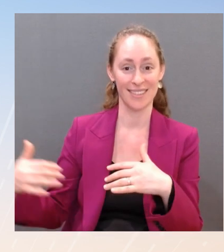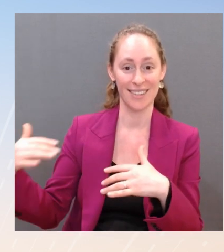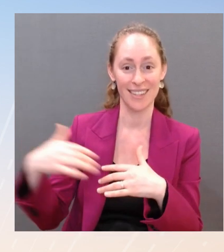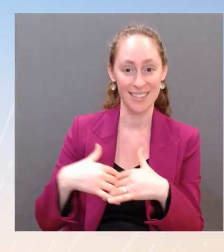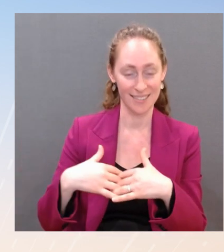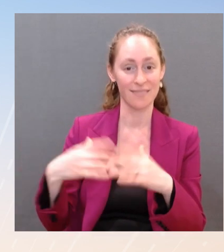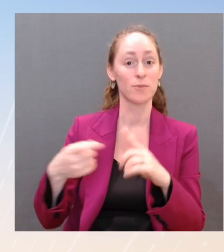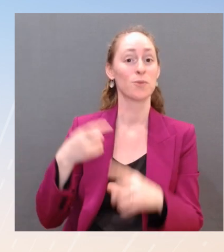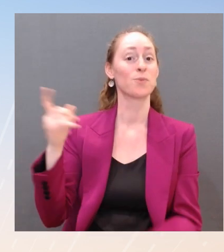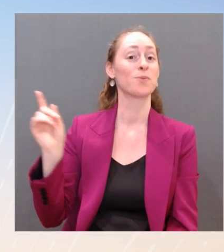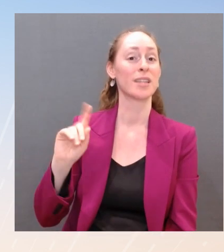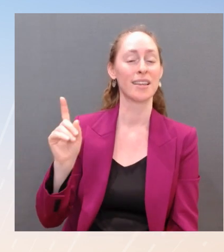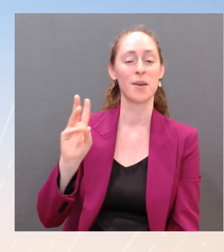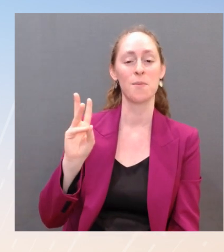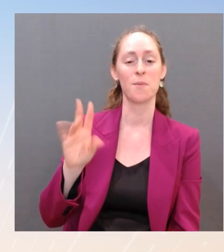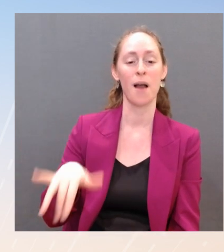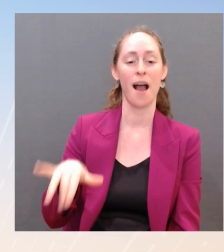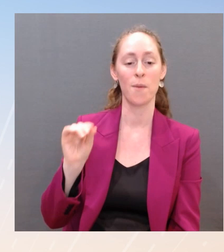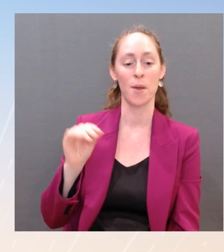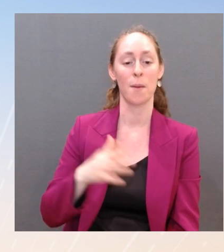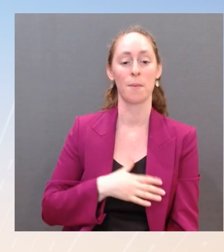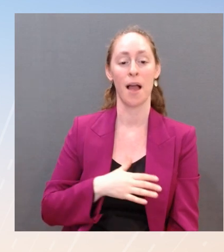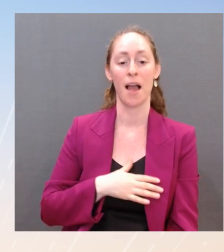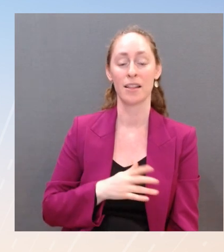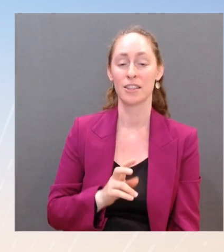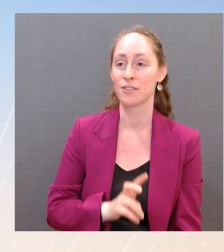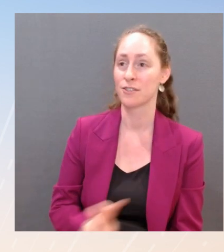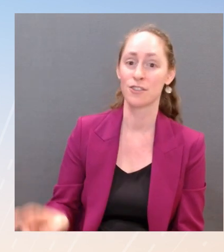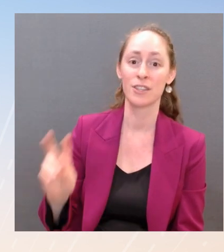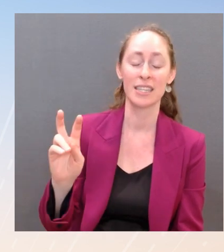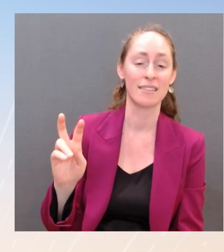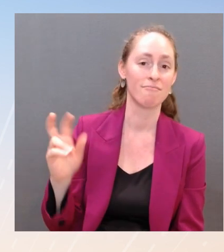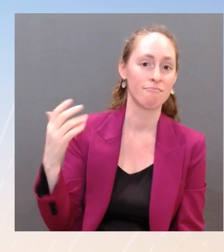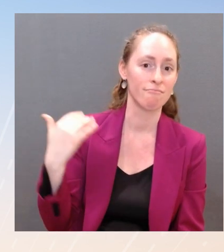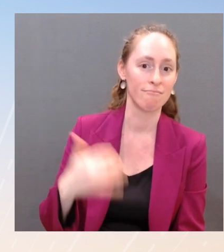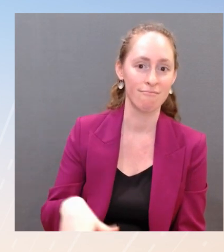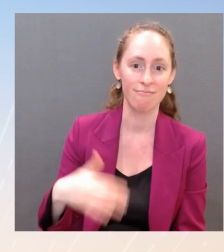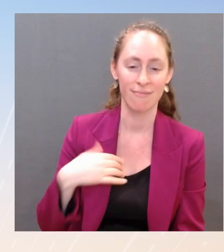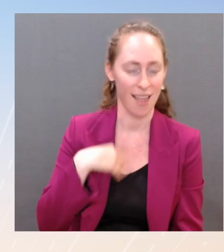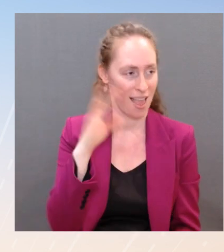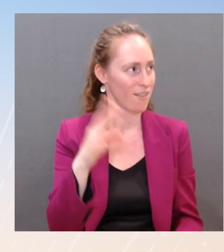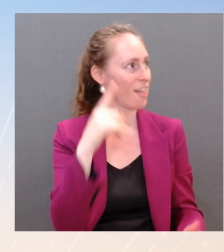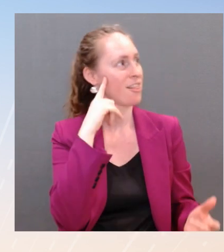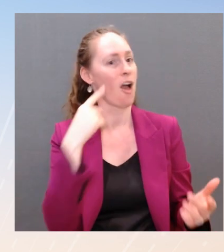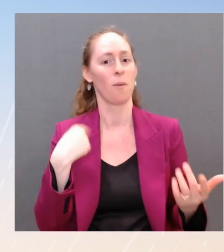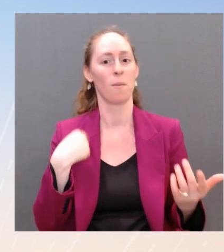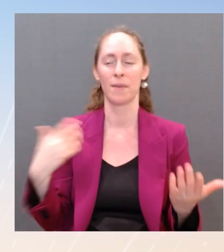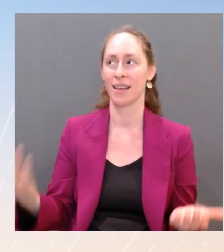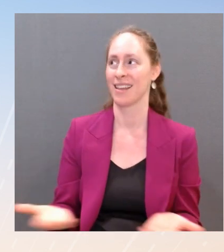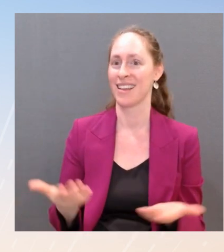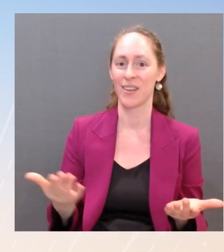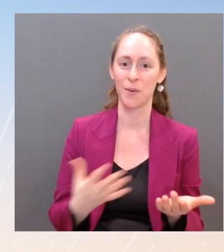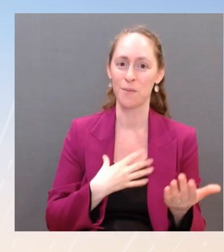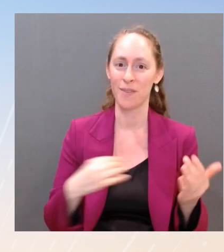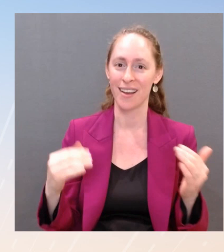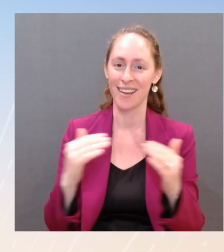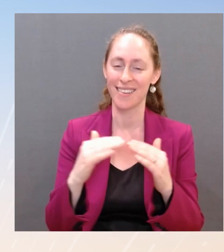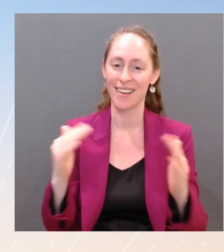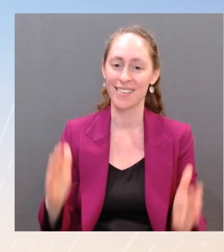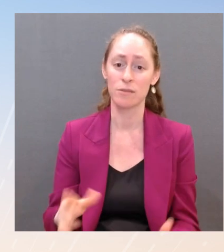journey, man, if I would have known, it would have, you know, ended up here. it all really started in high school, my freshman